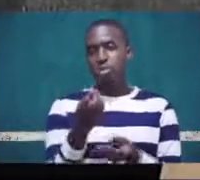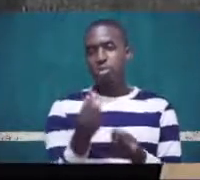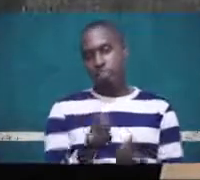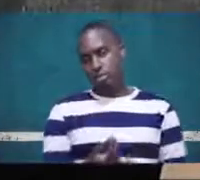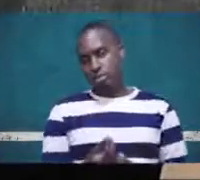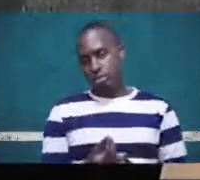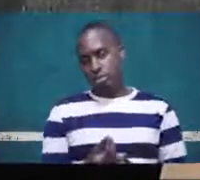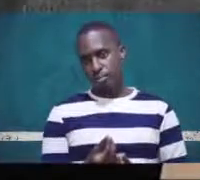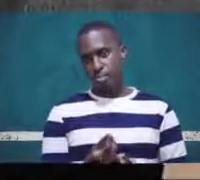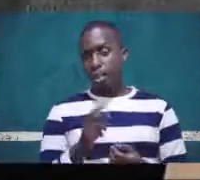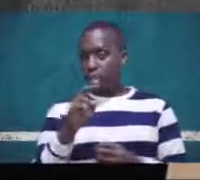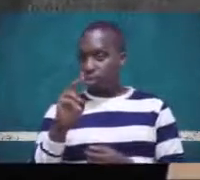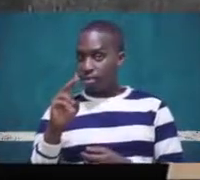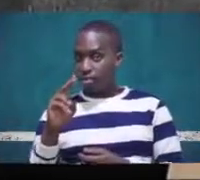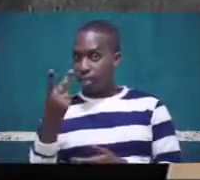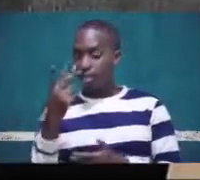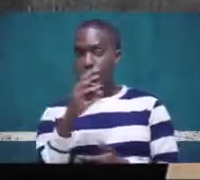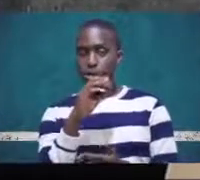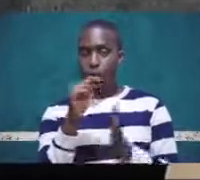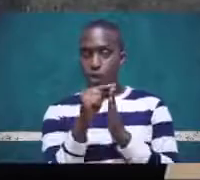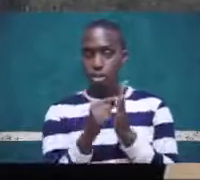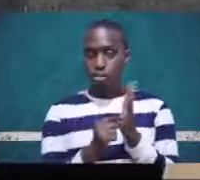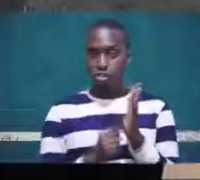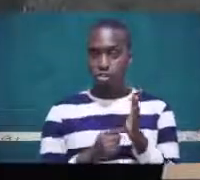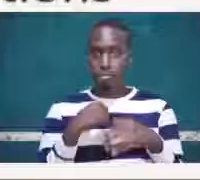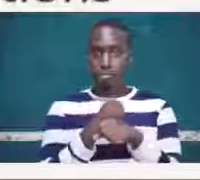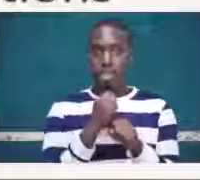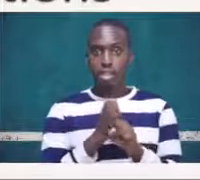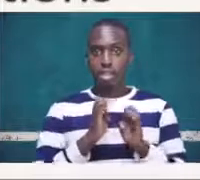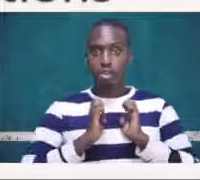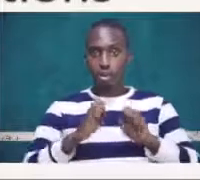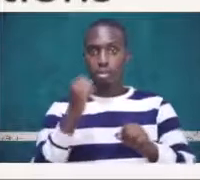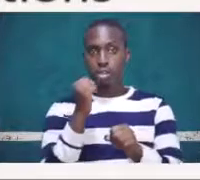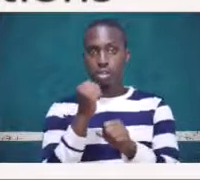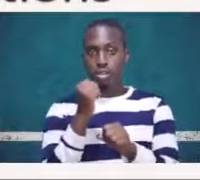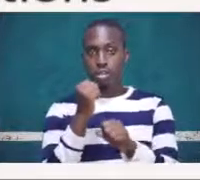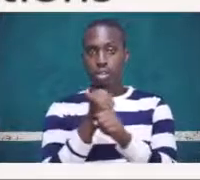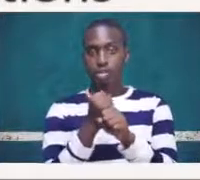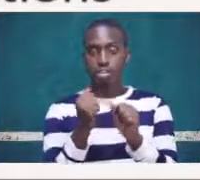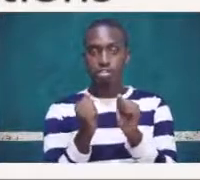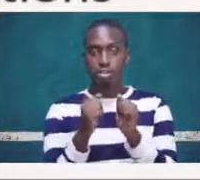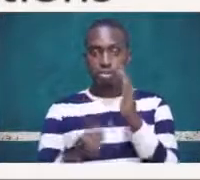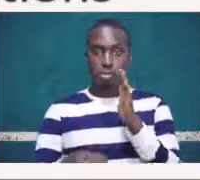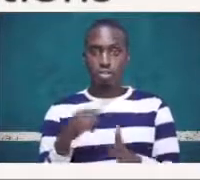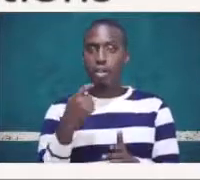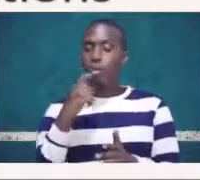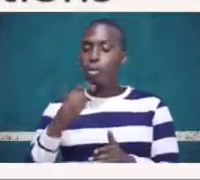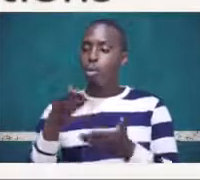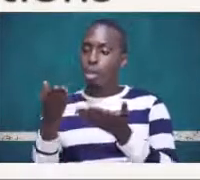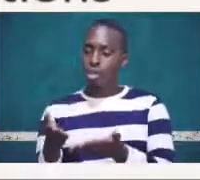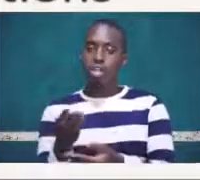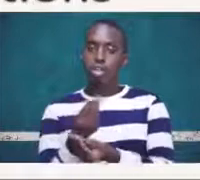costs. The second condition that makes economic integration to succeed, there should be existence of